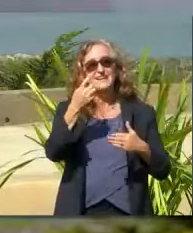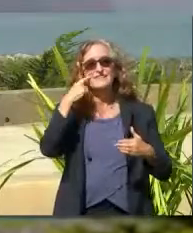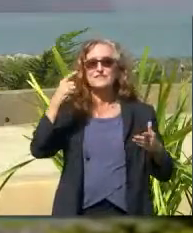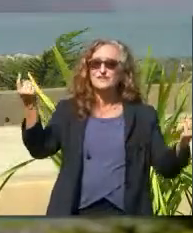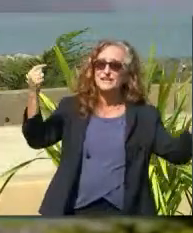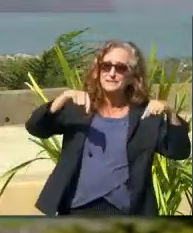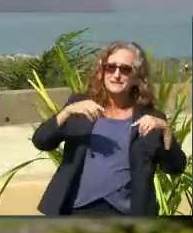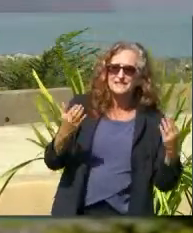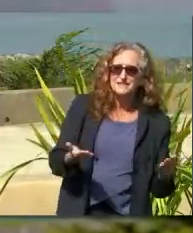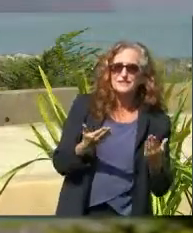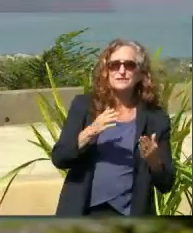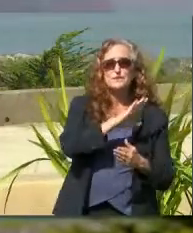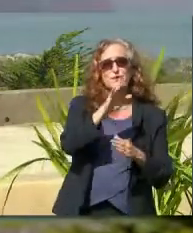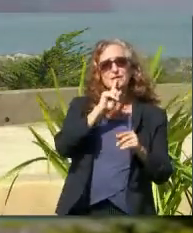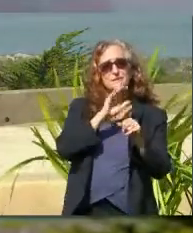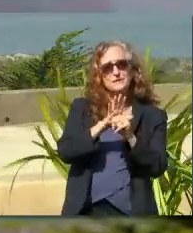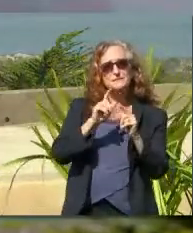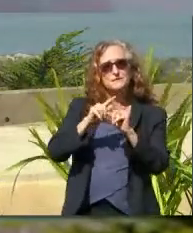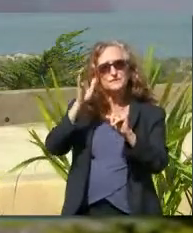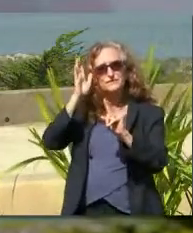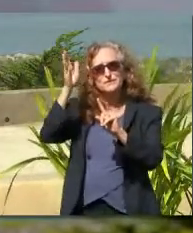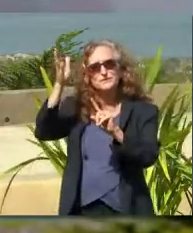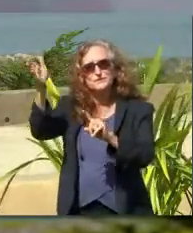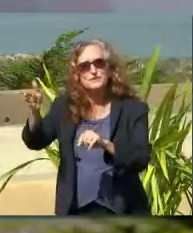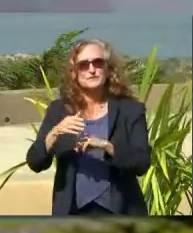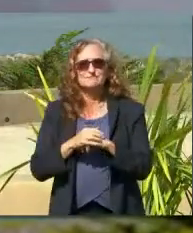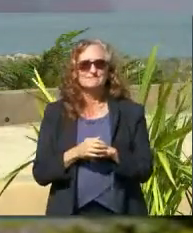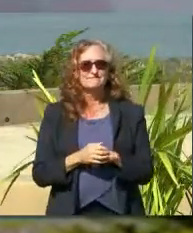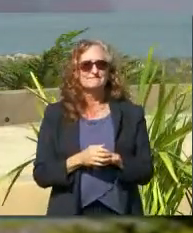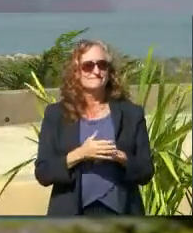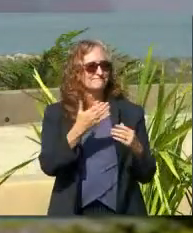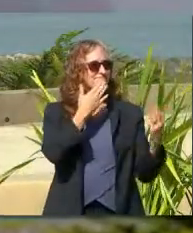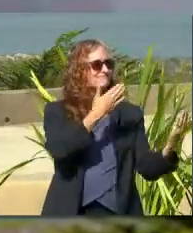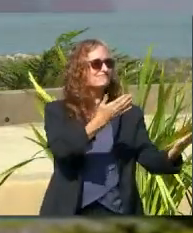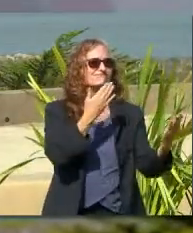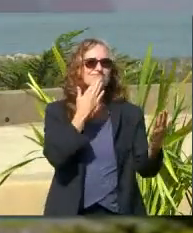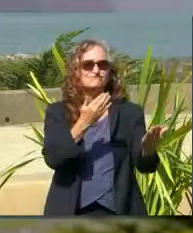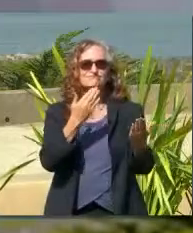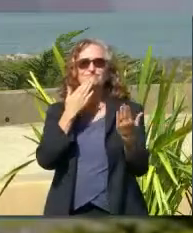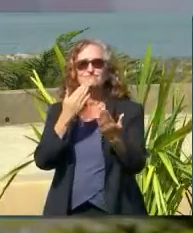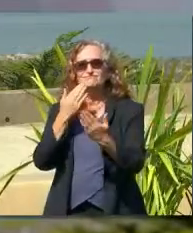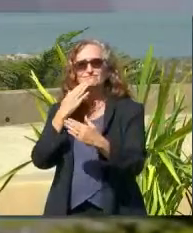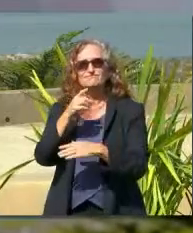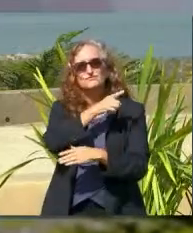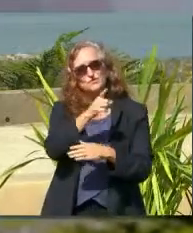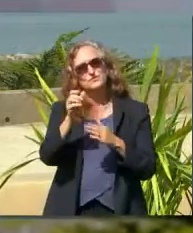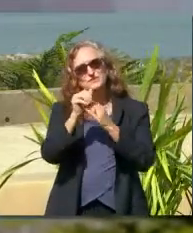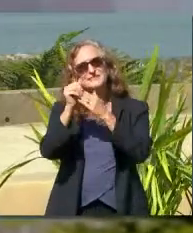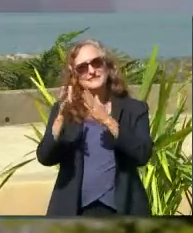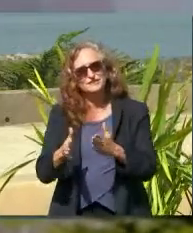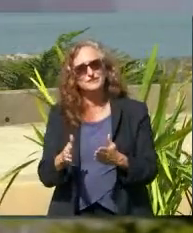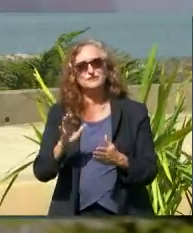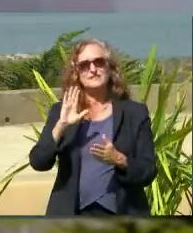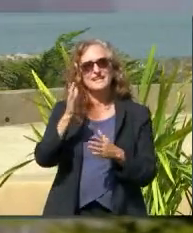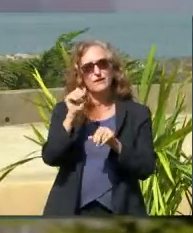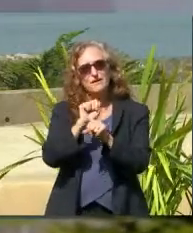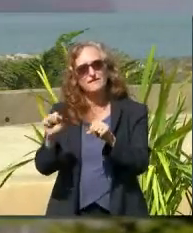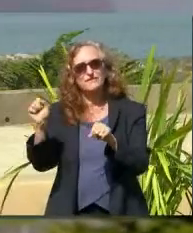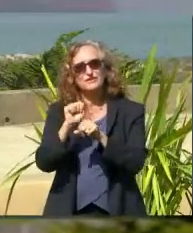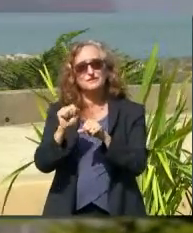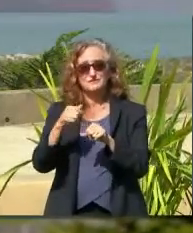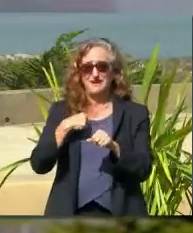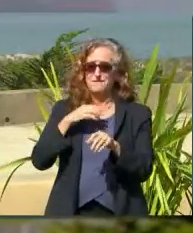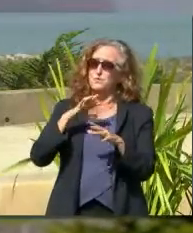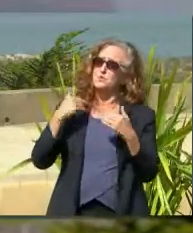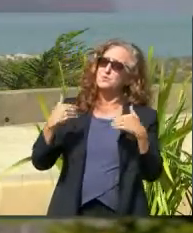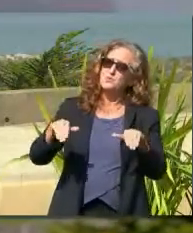to the future of our planet, and thank you all for so many of you who are here who are real leaders in this effort. We got a lot of